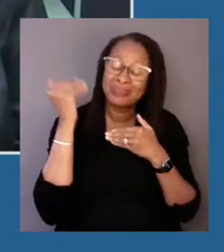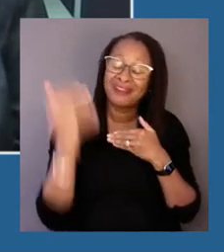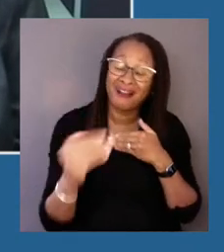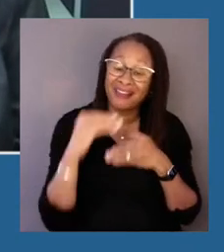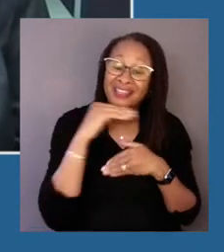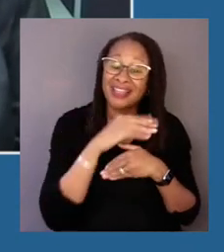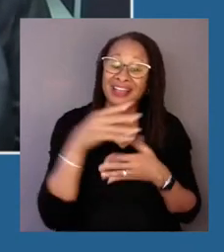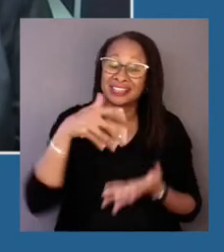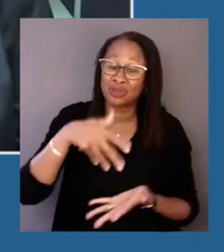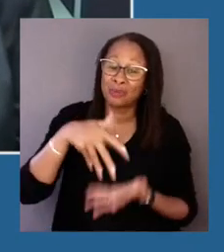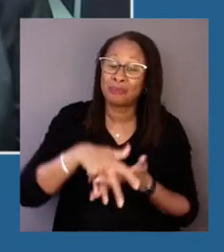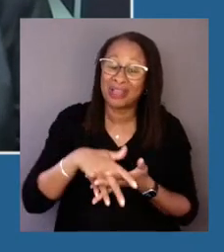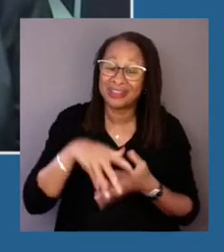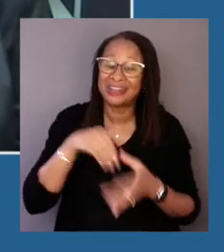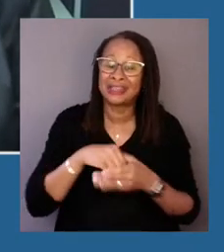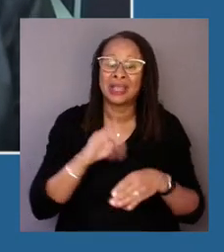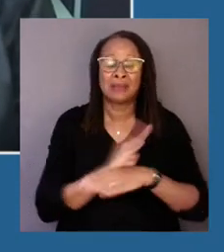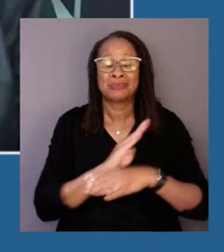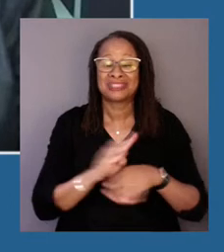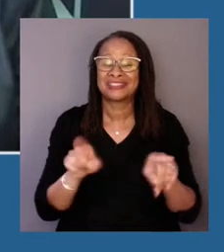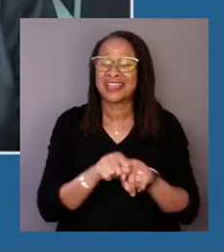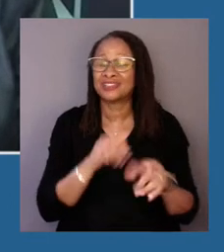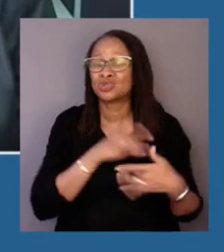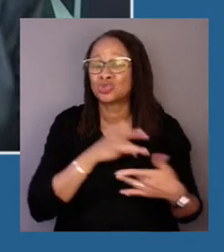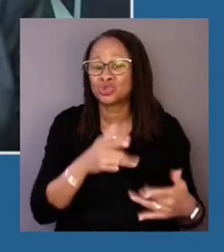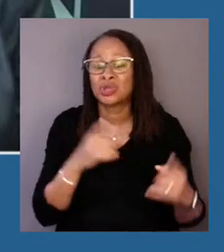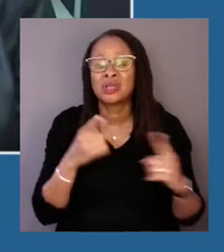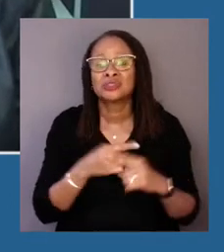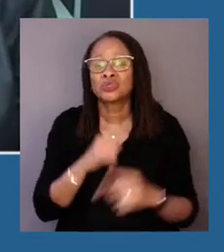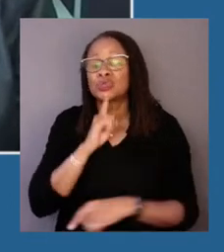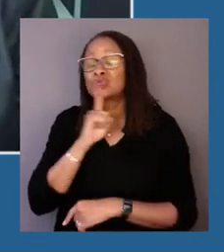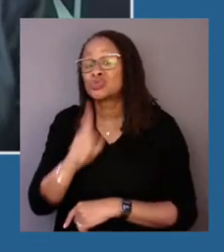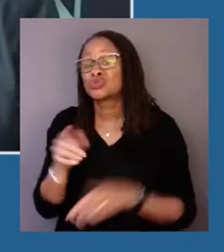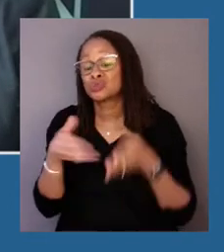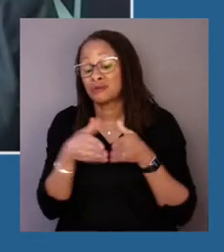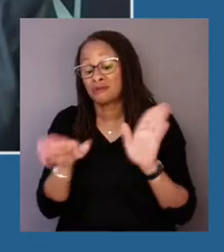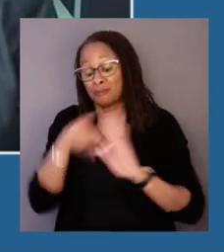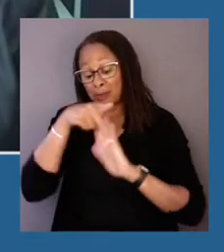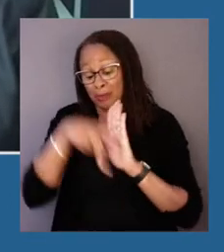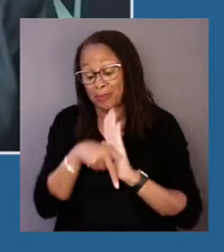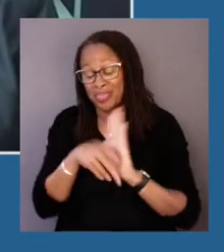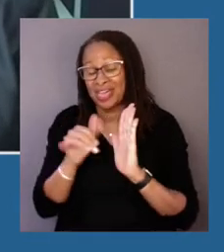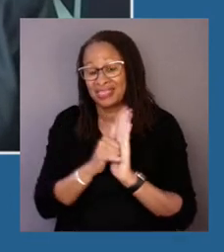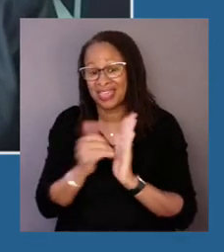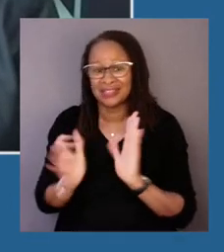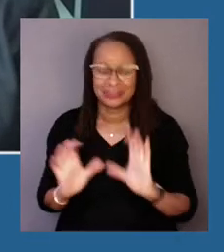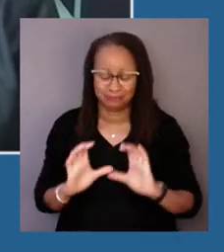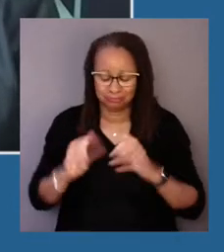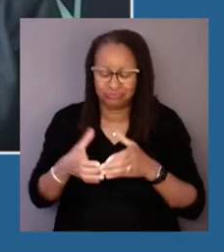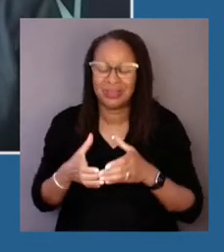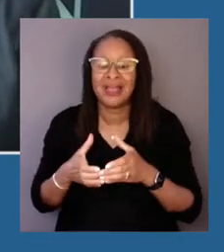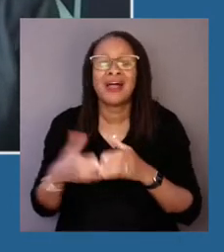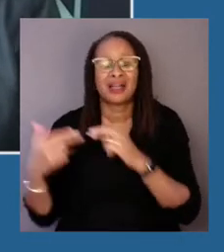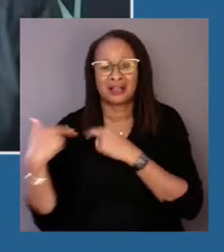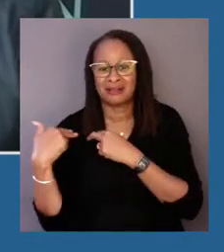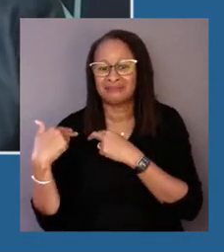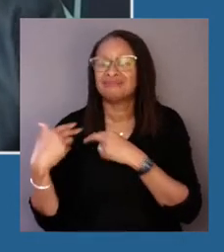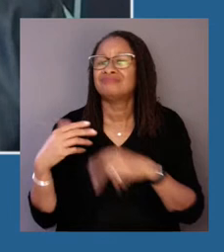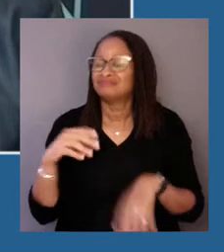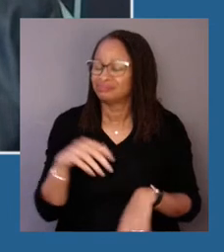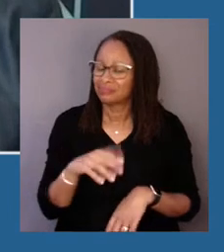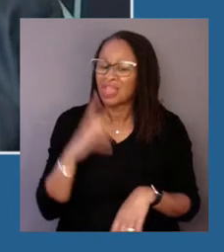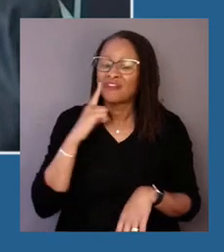as usual to the truth of a public policy that is collectively accountable and responsible for